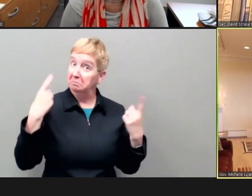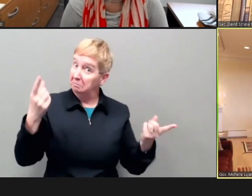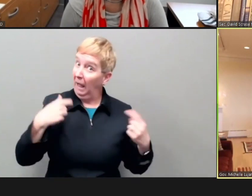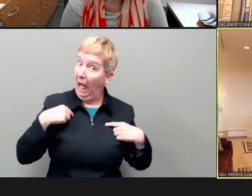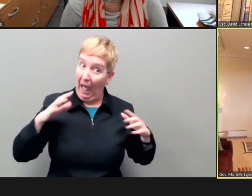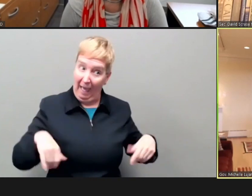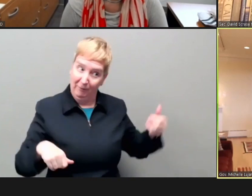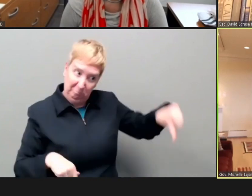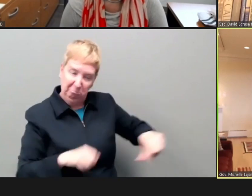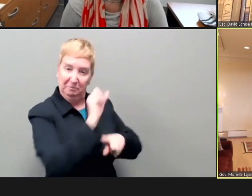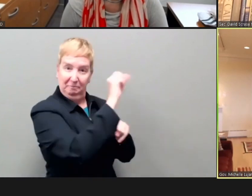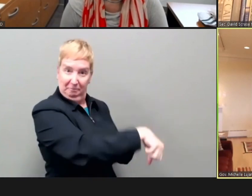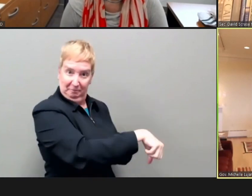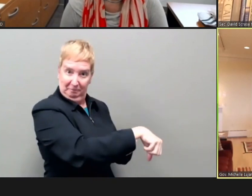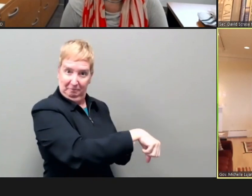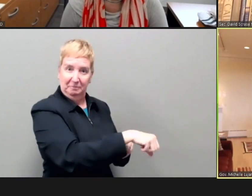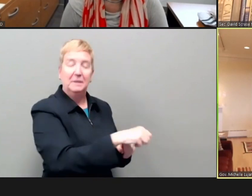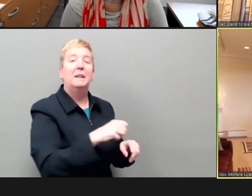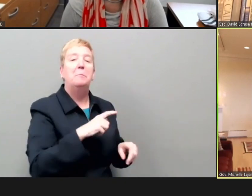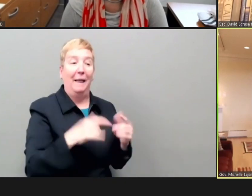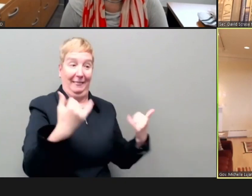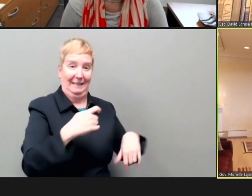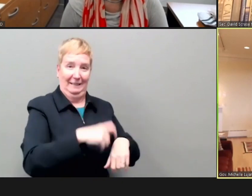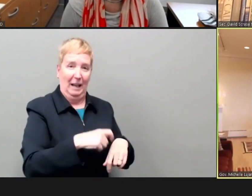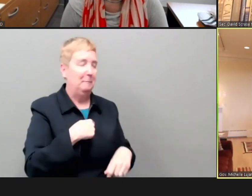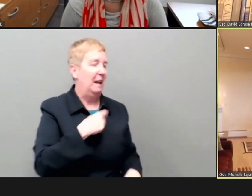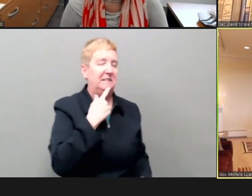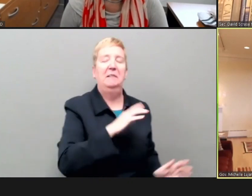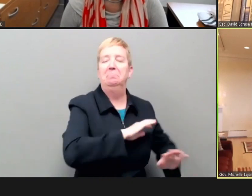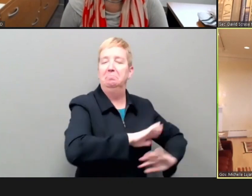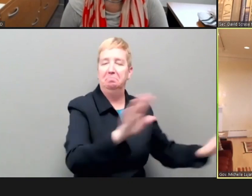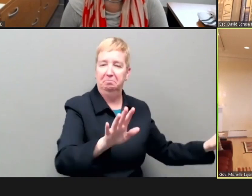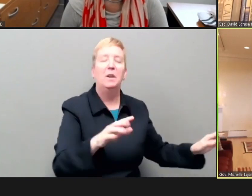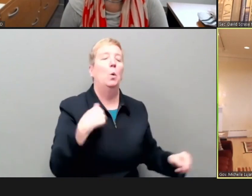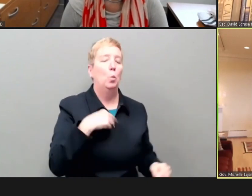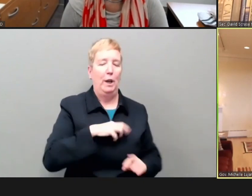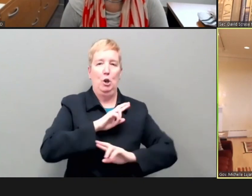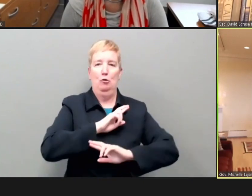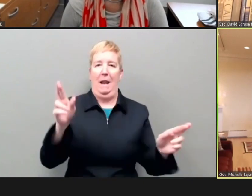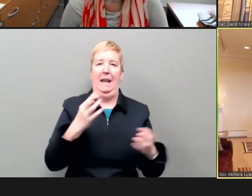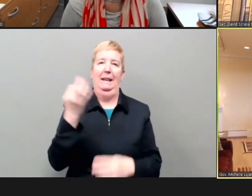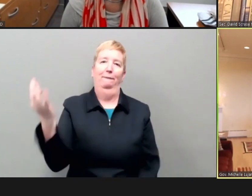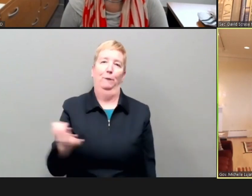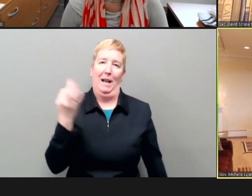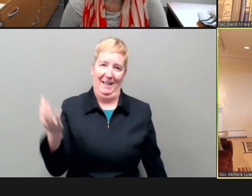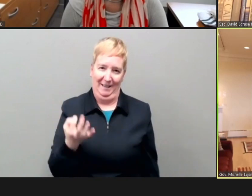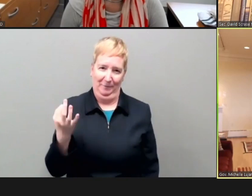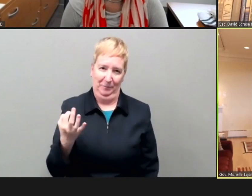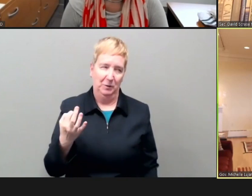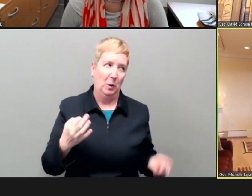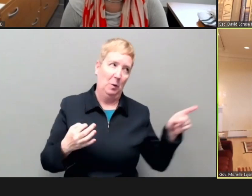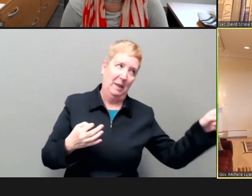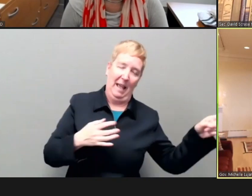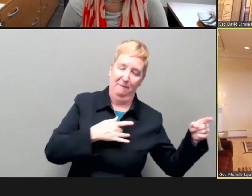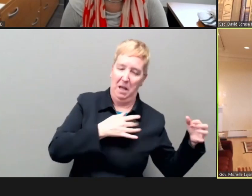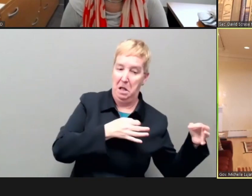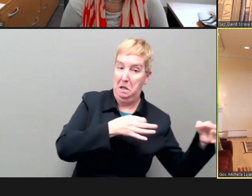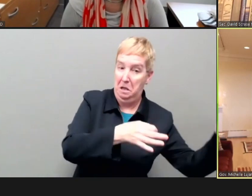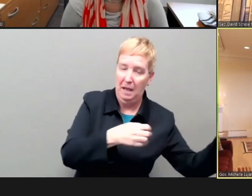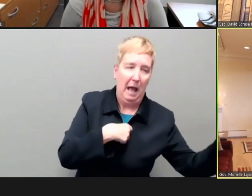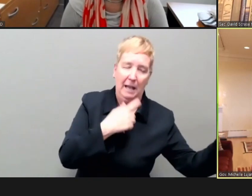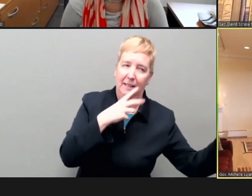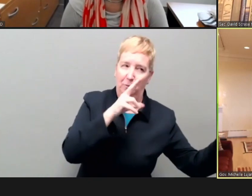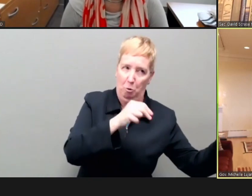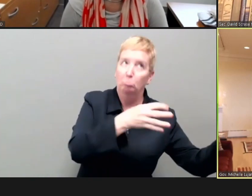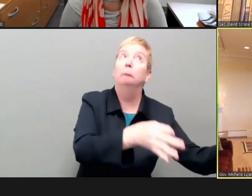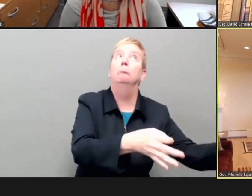team and declared that, you know what, we're ready this Friday. For all of the counties that can, and